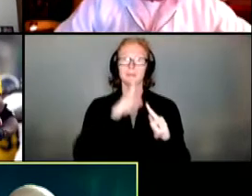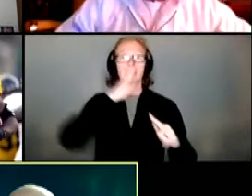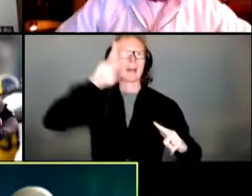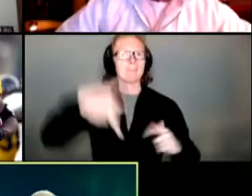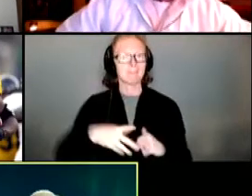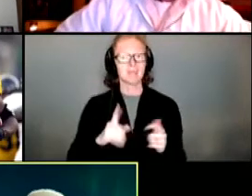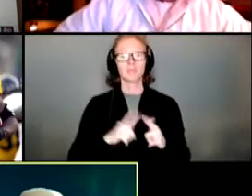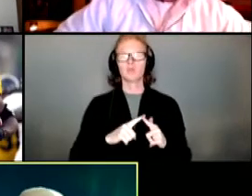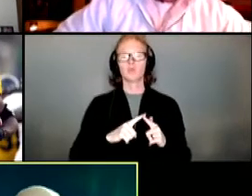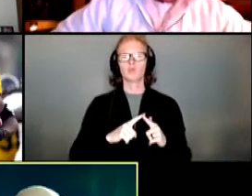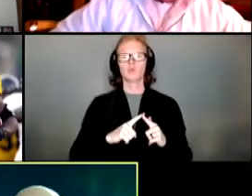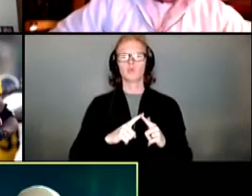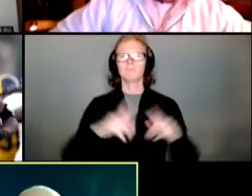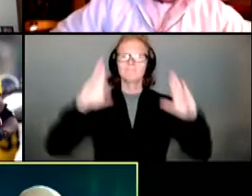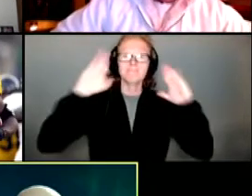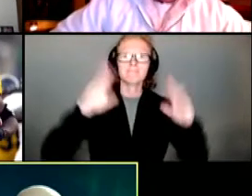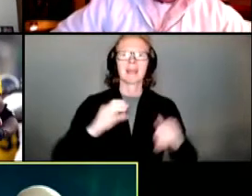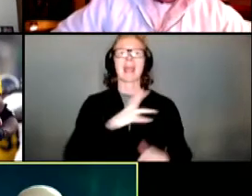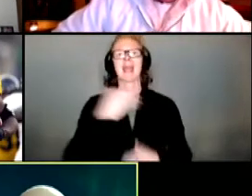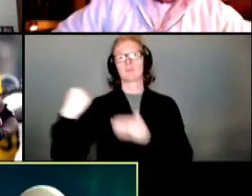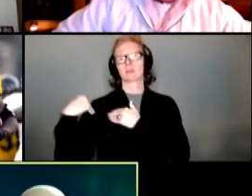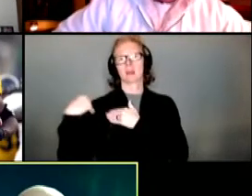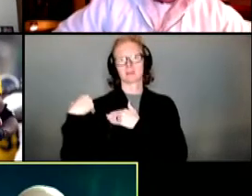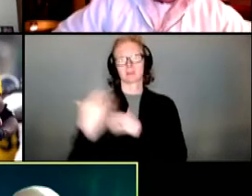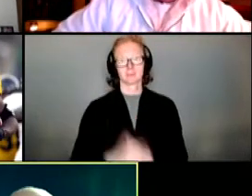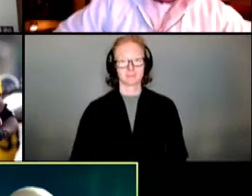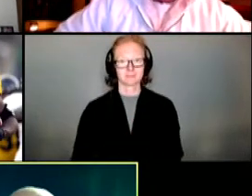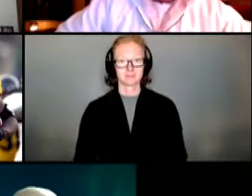heard and be responsible and accountable.